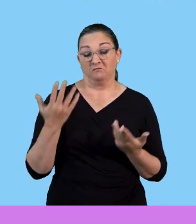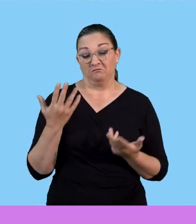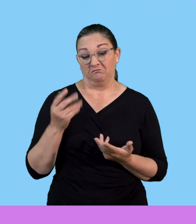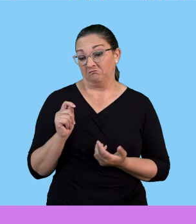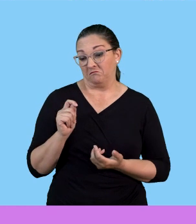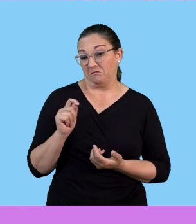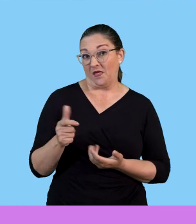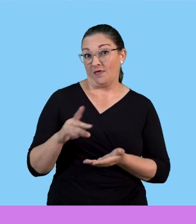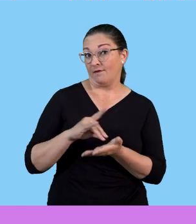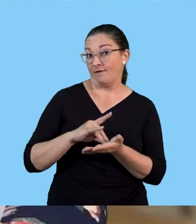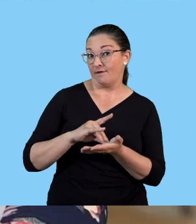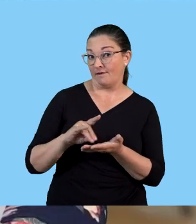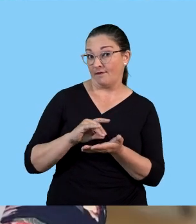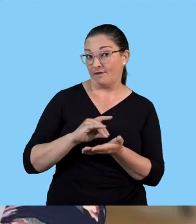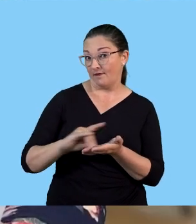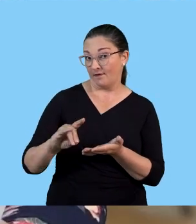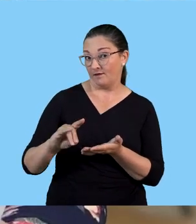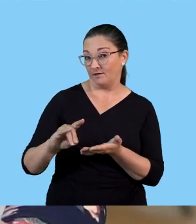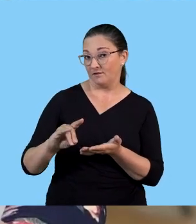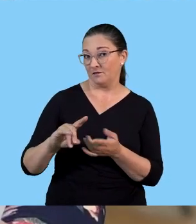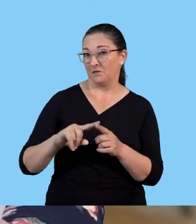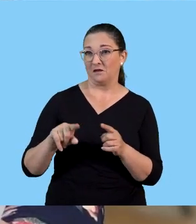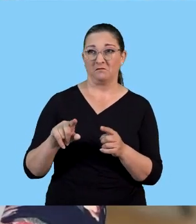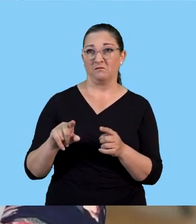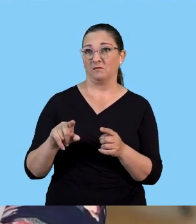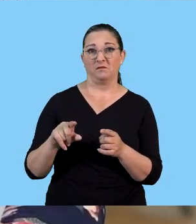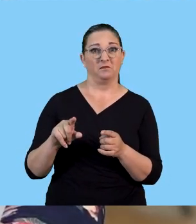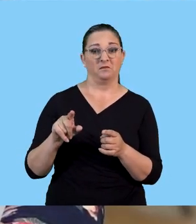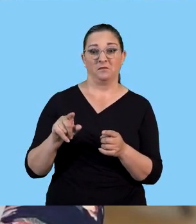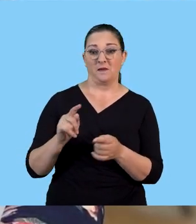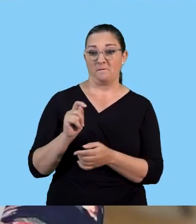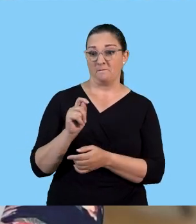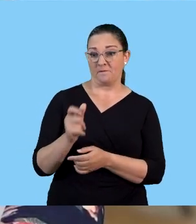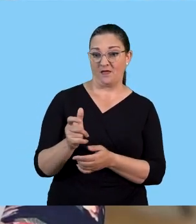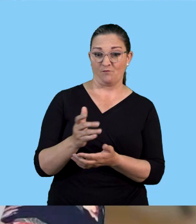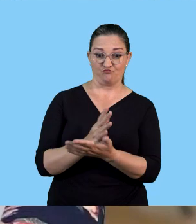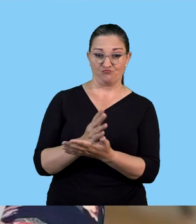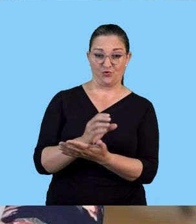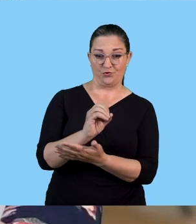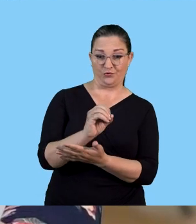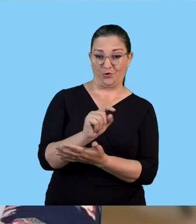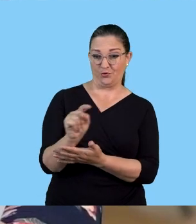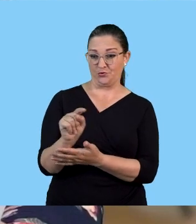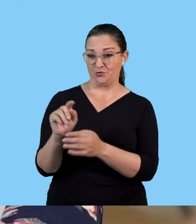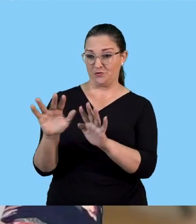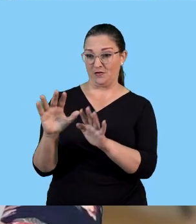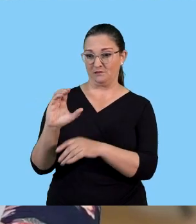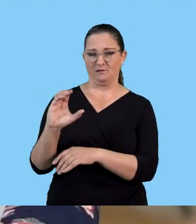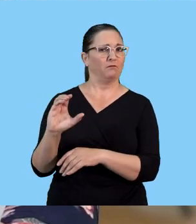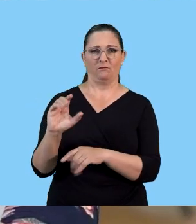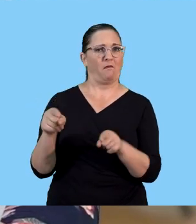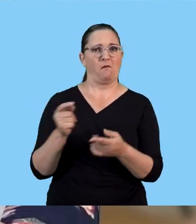So when we pay with cash, we can't pay anything between 0 and 10